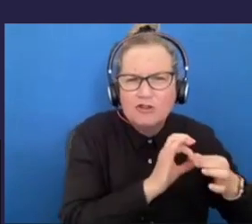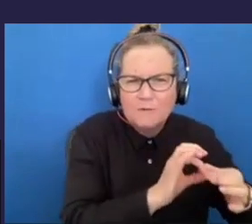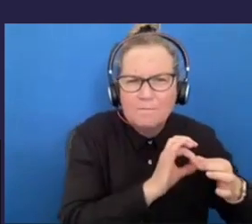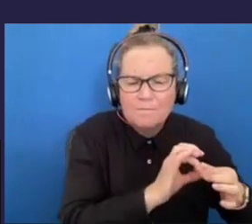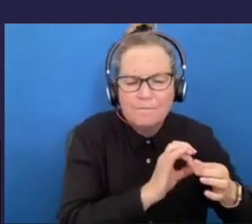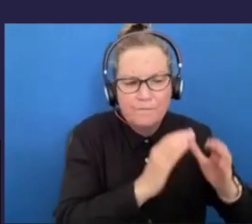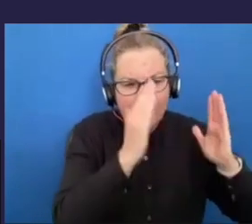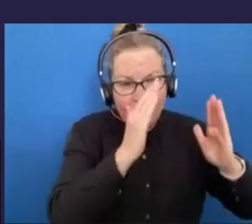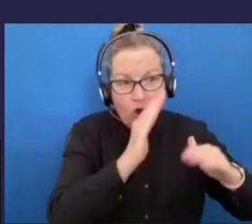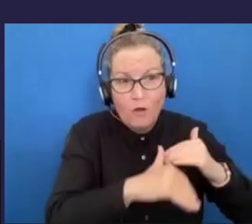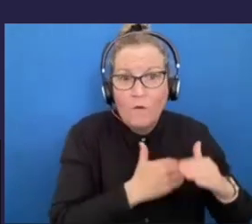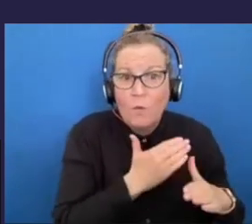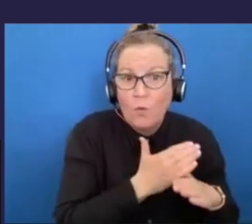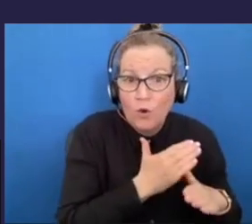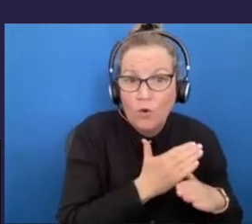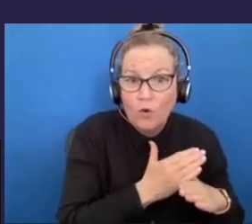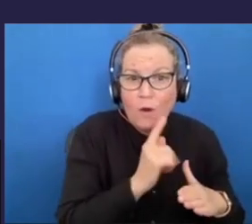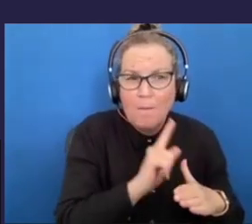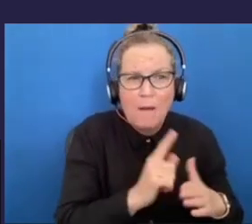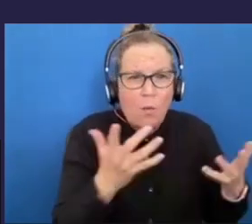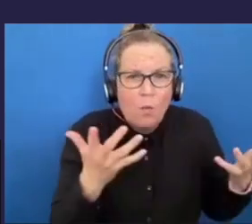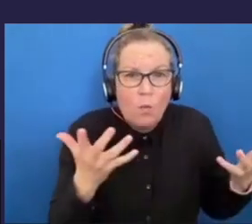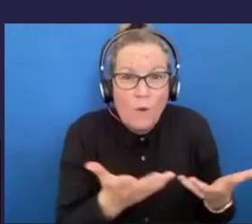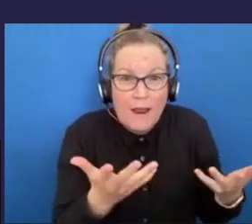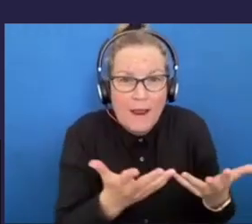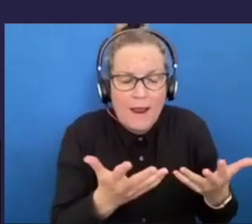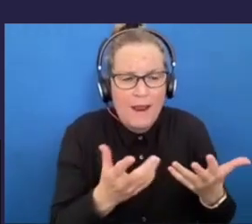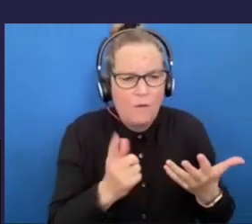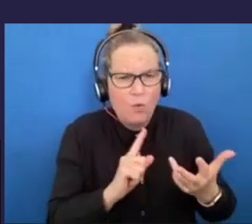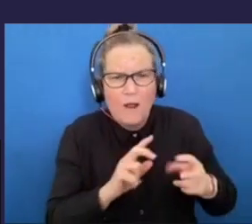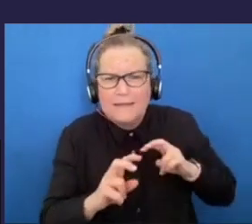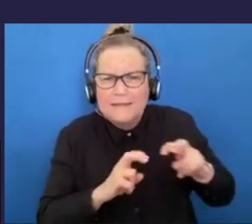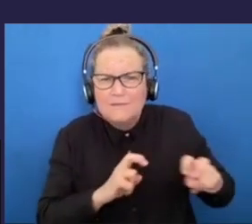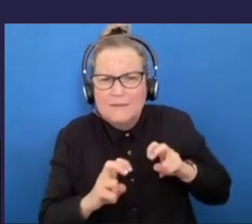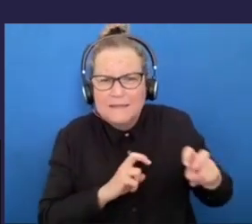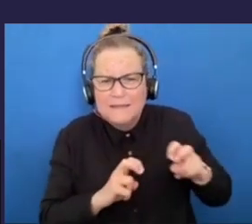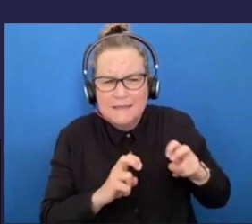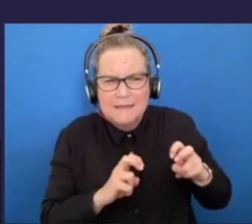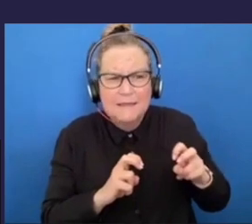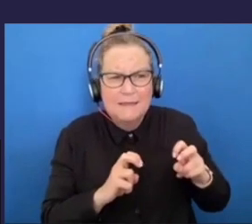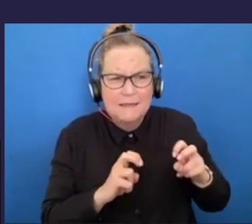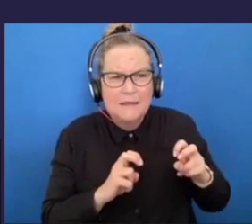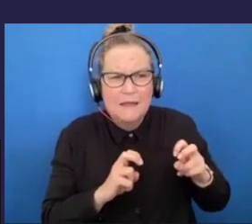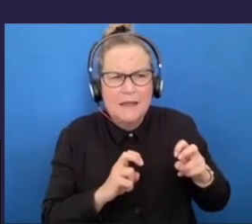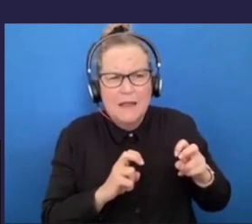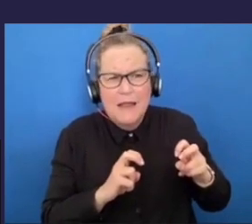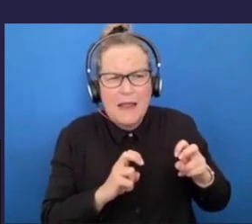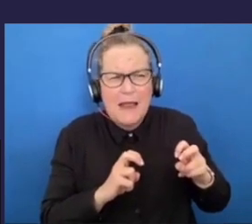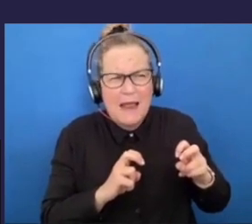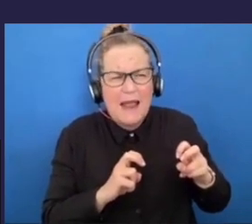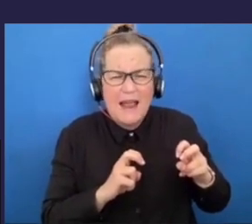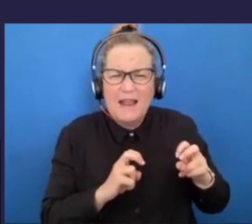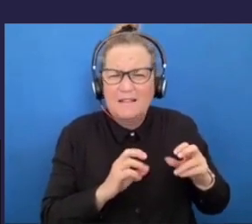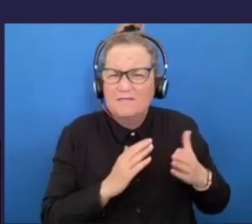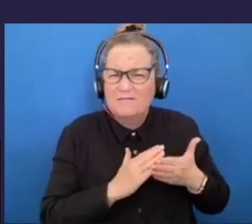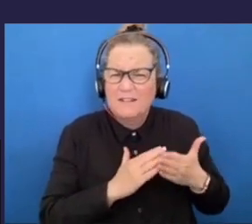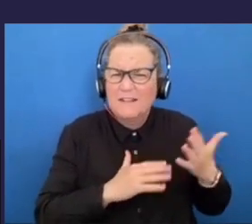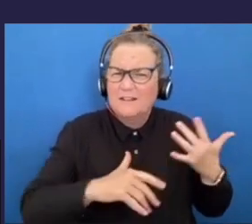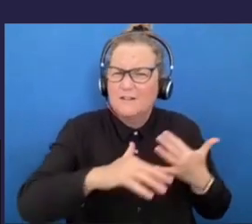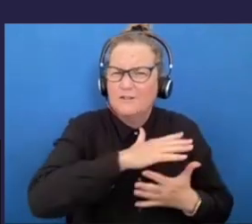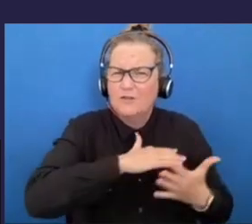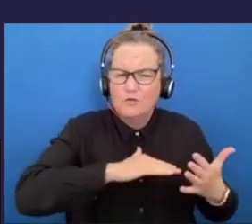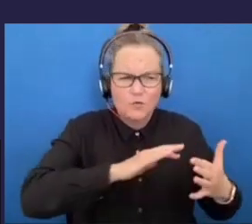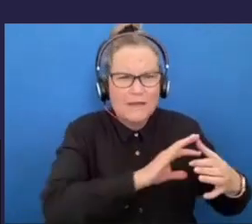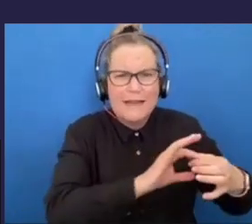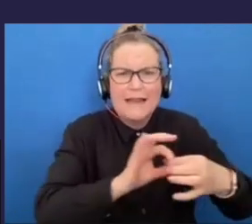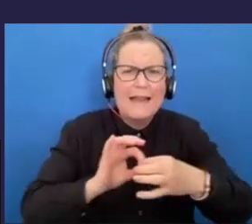on the work, but on locations, activities, and ultimately the social connections around people at the work they were